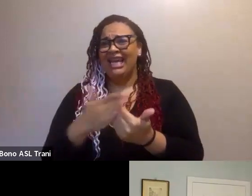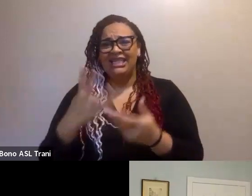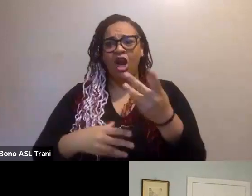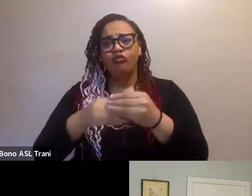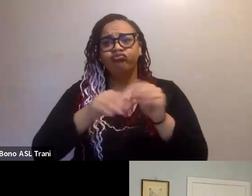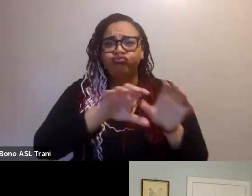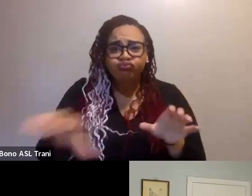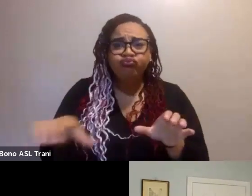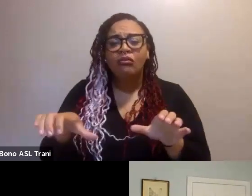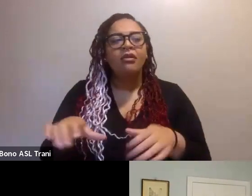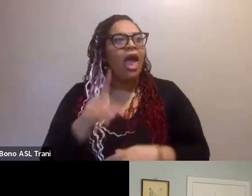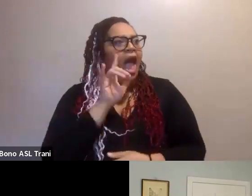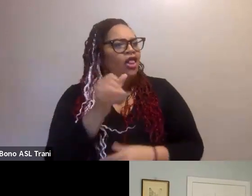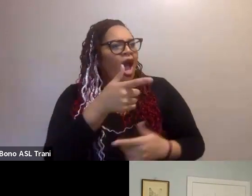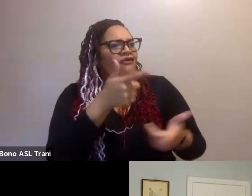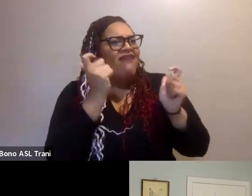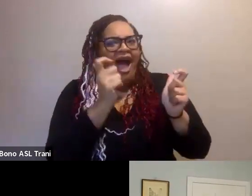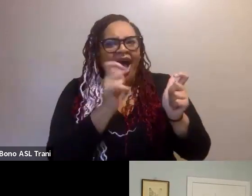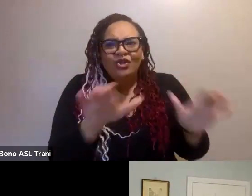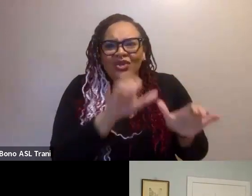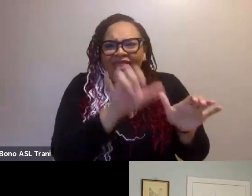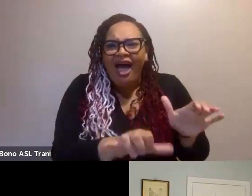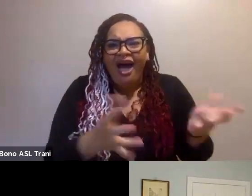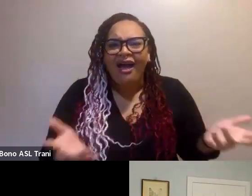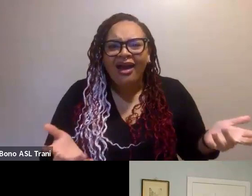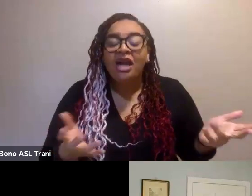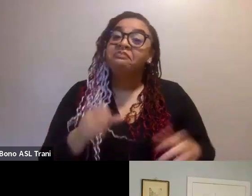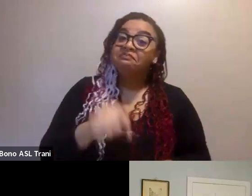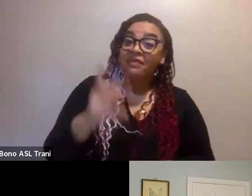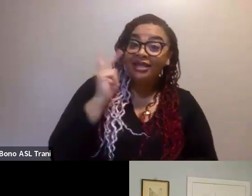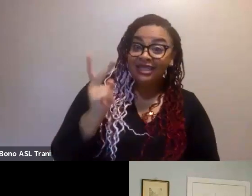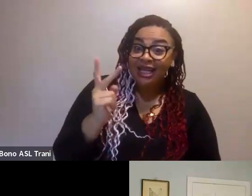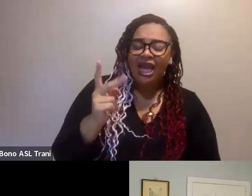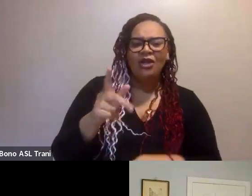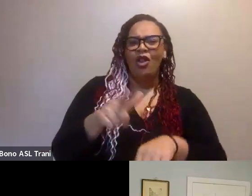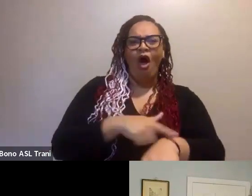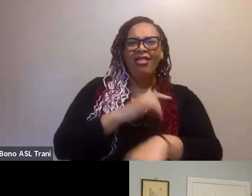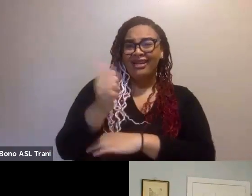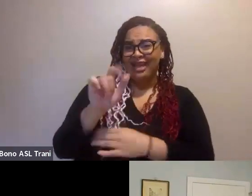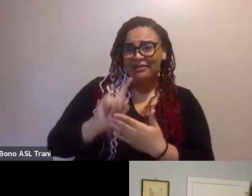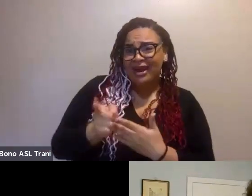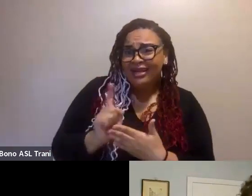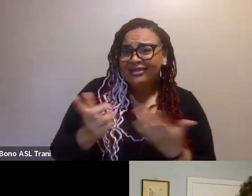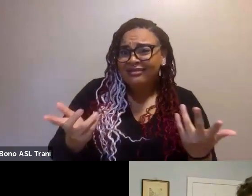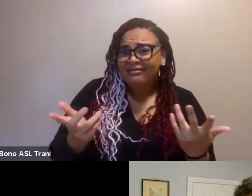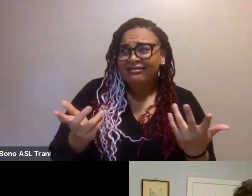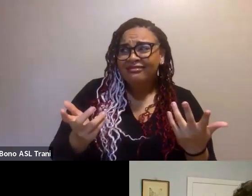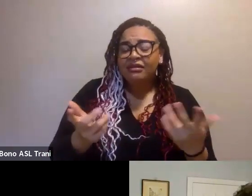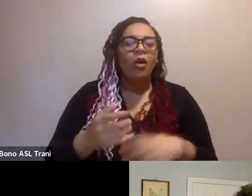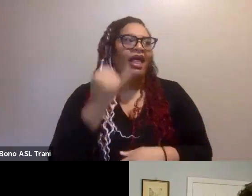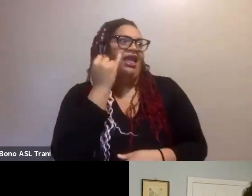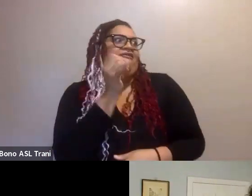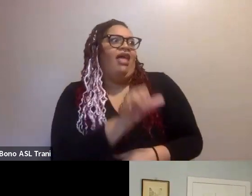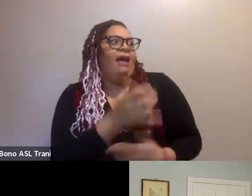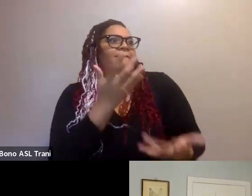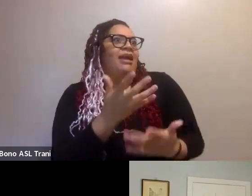come together for you. This is incredible. I know. So you guys, how long has it been? Like 10 minutes? Yeah, if that. I mean,